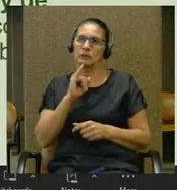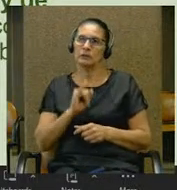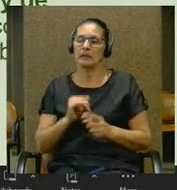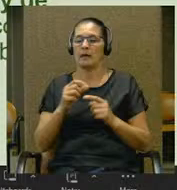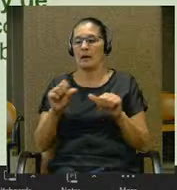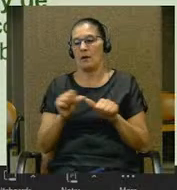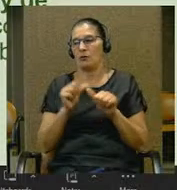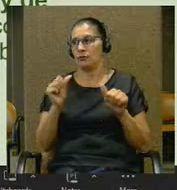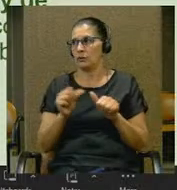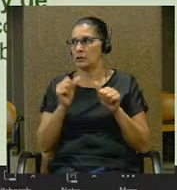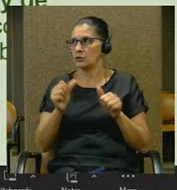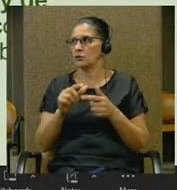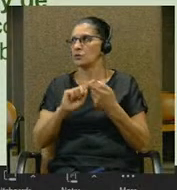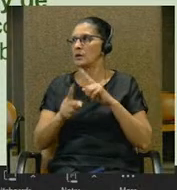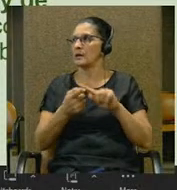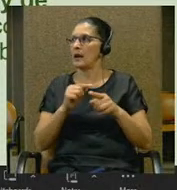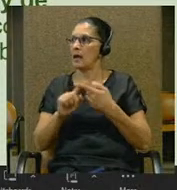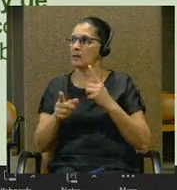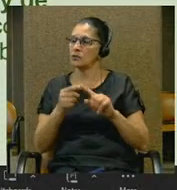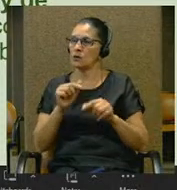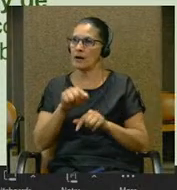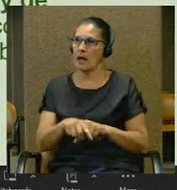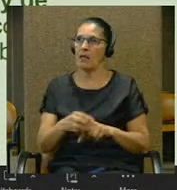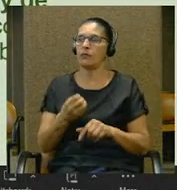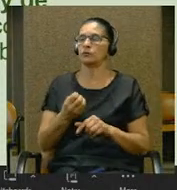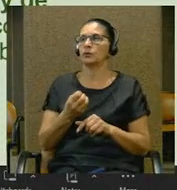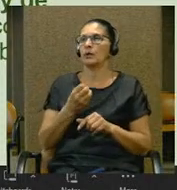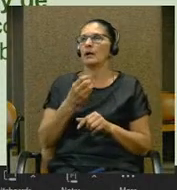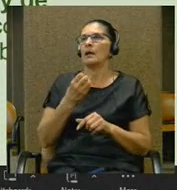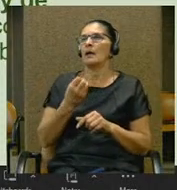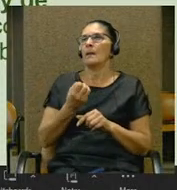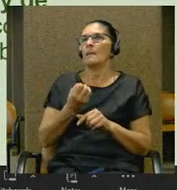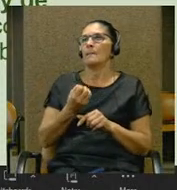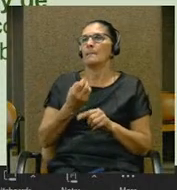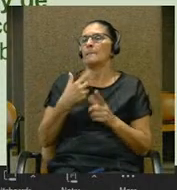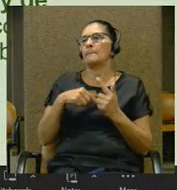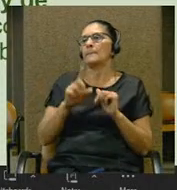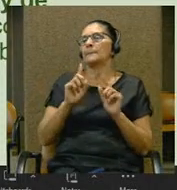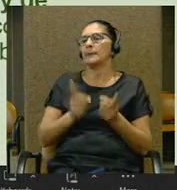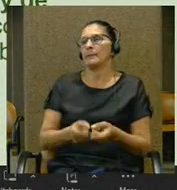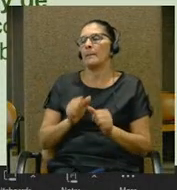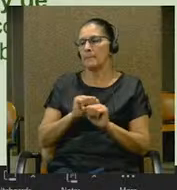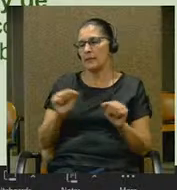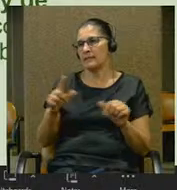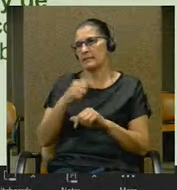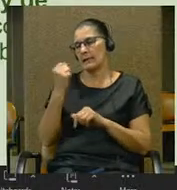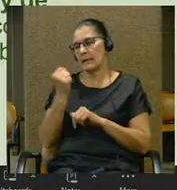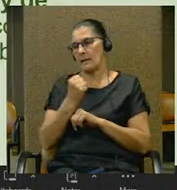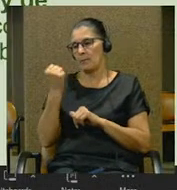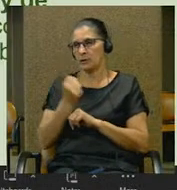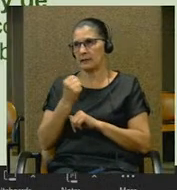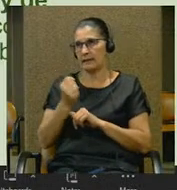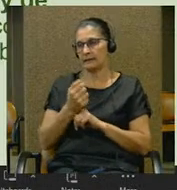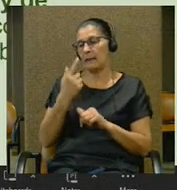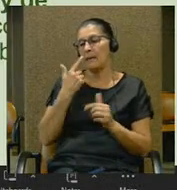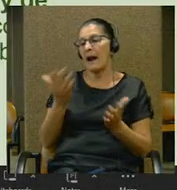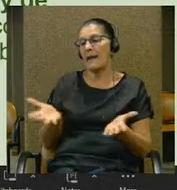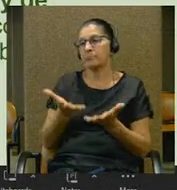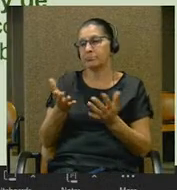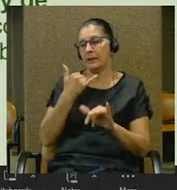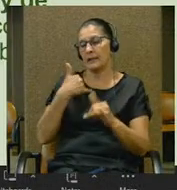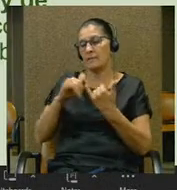risks and the facts related to synthetic opioids. It could also be important to